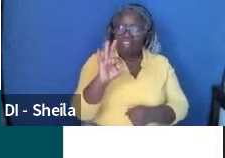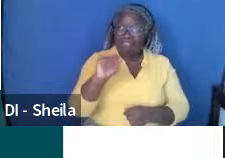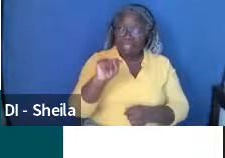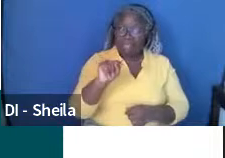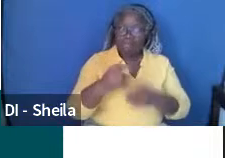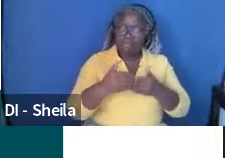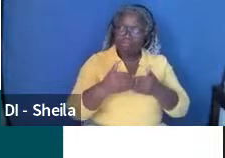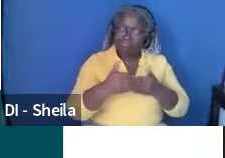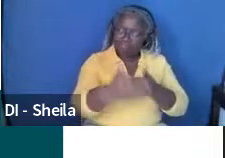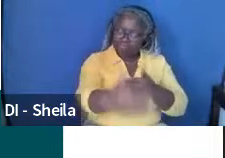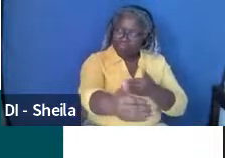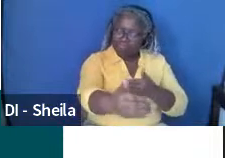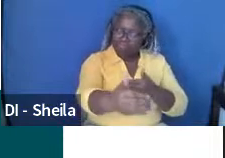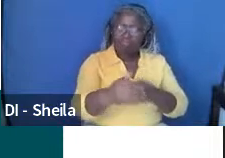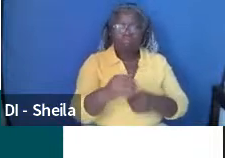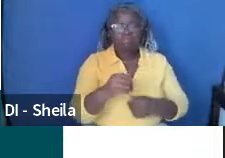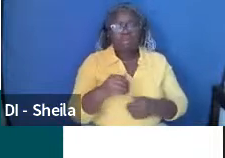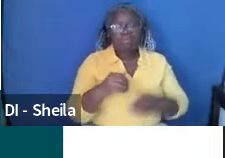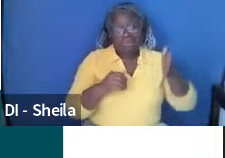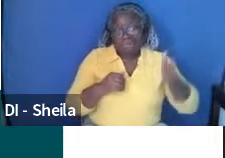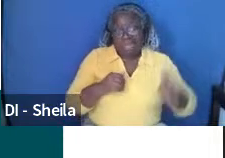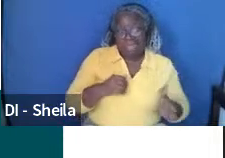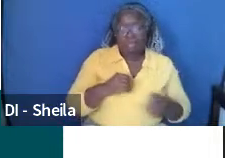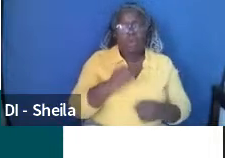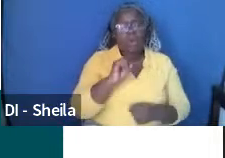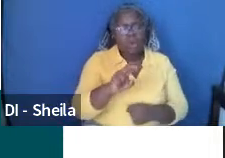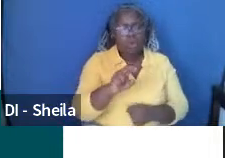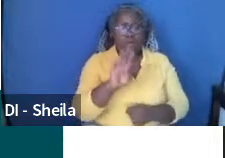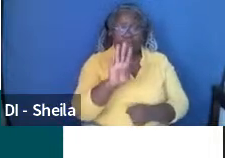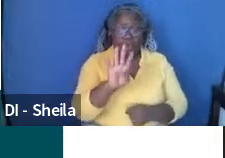Then we've got the turning circle.